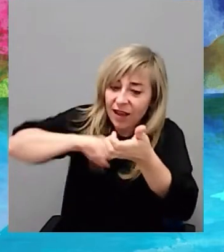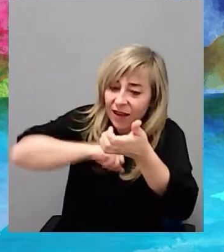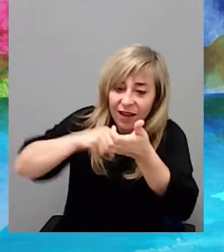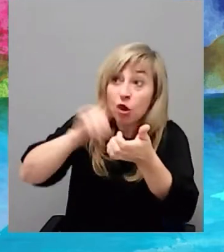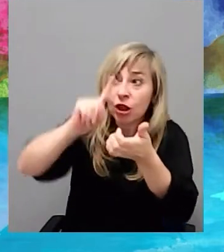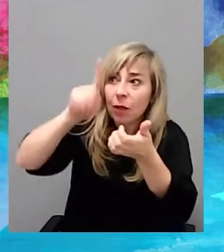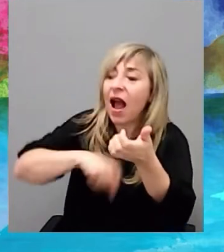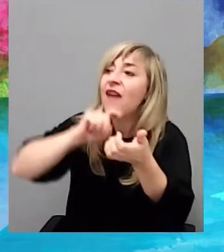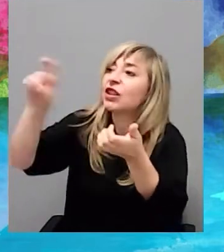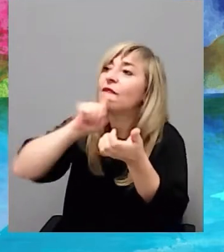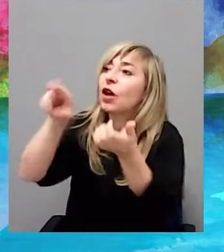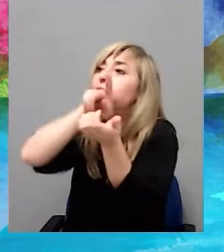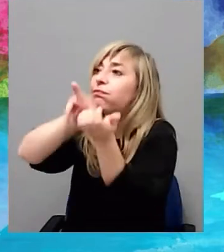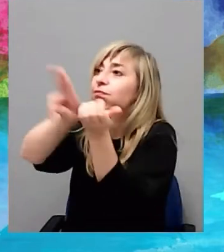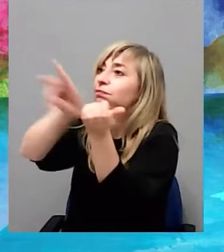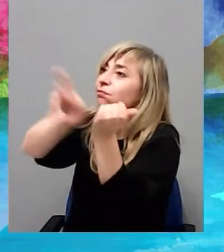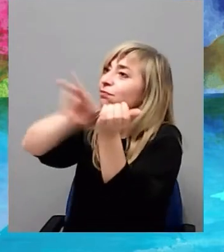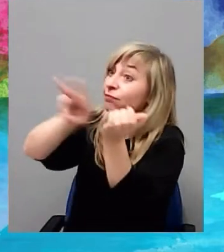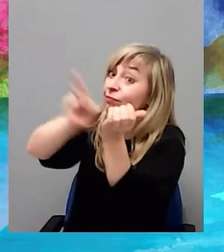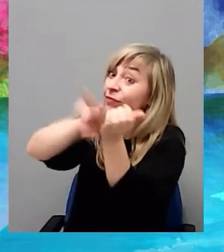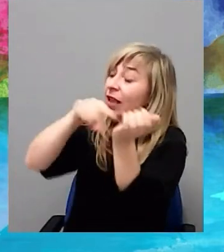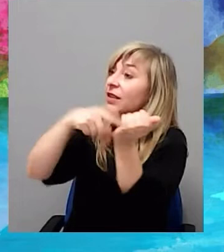people with